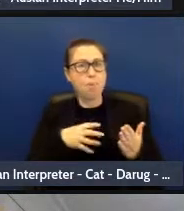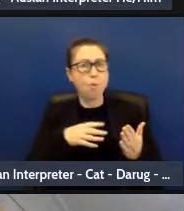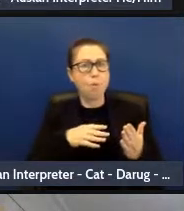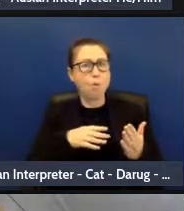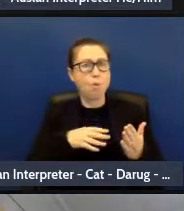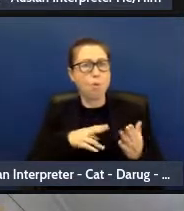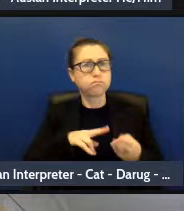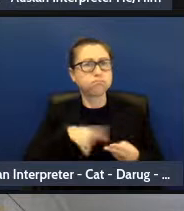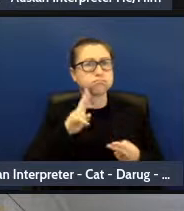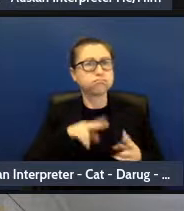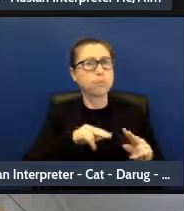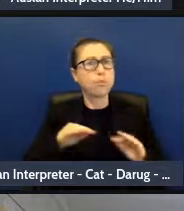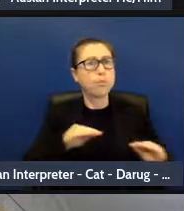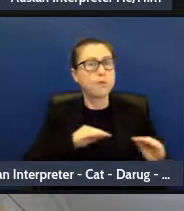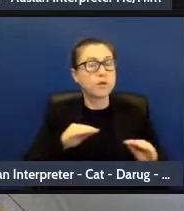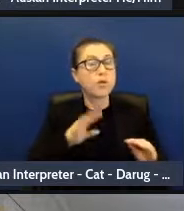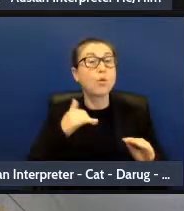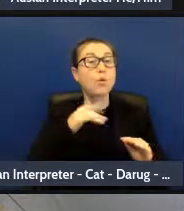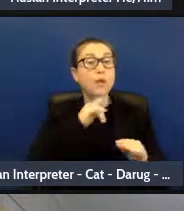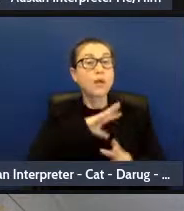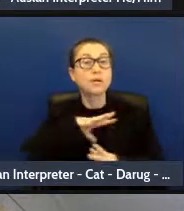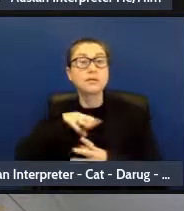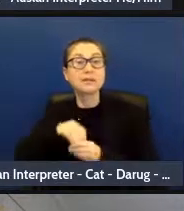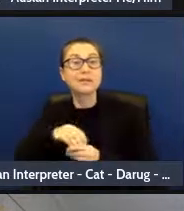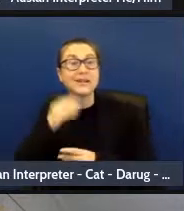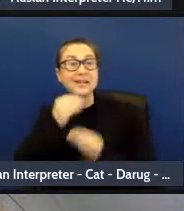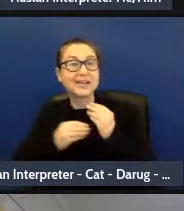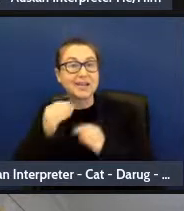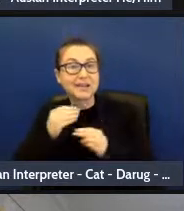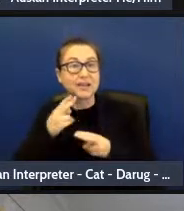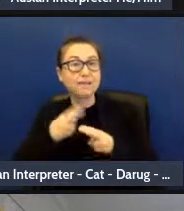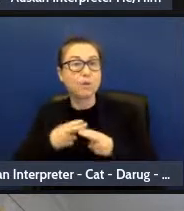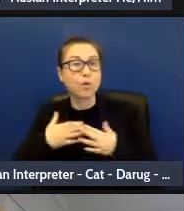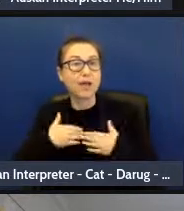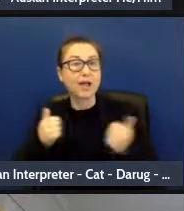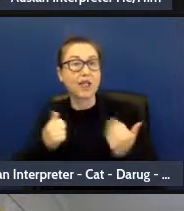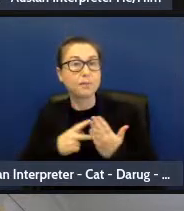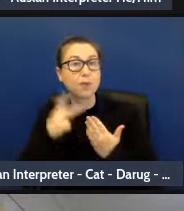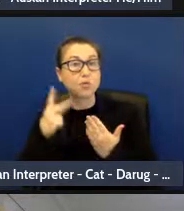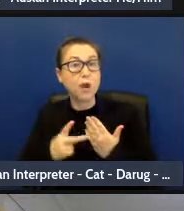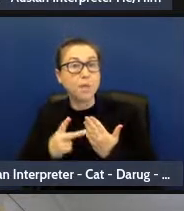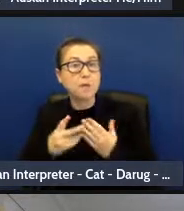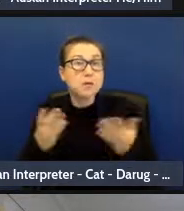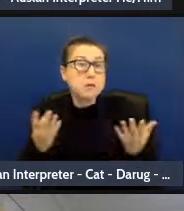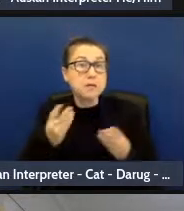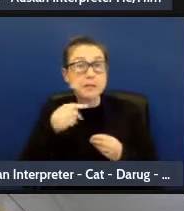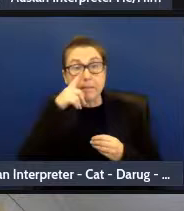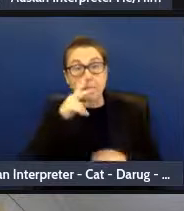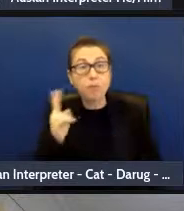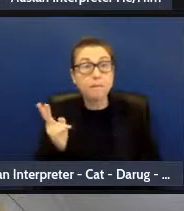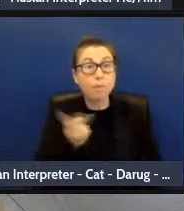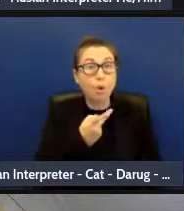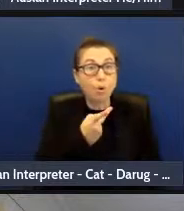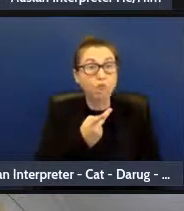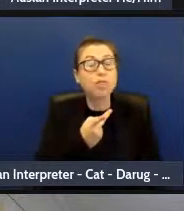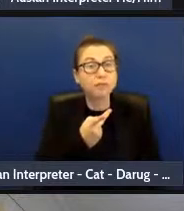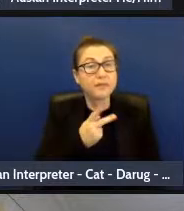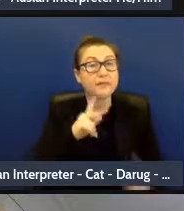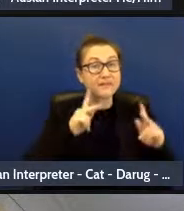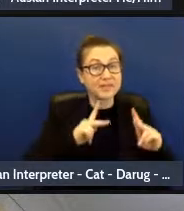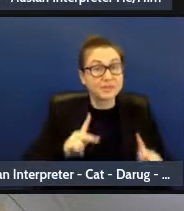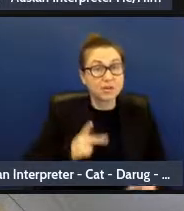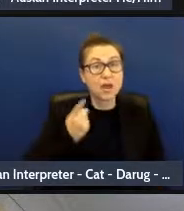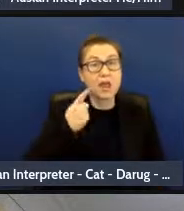or they might go into the Eat for Health program. Some people are doing both the physical activity and